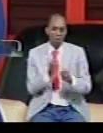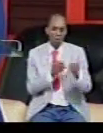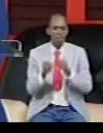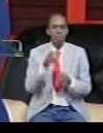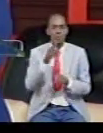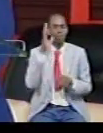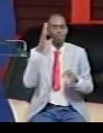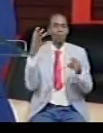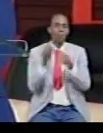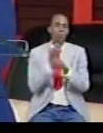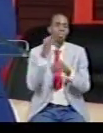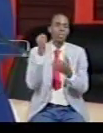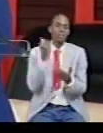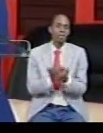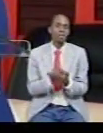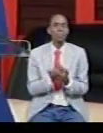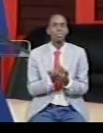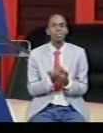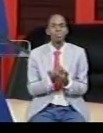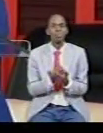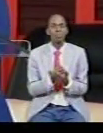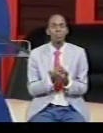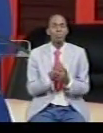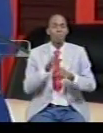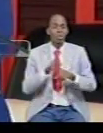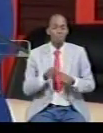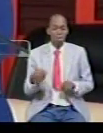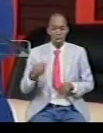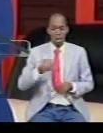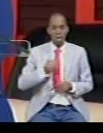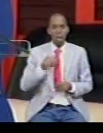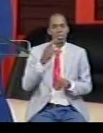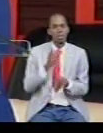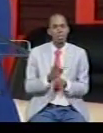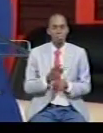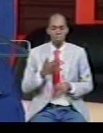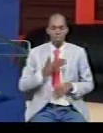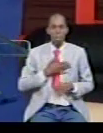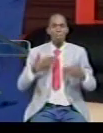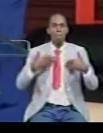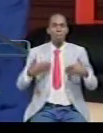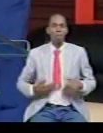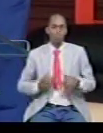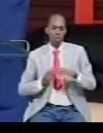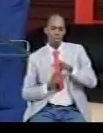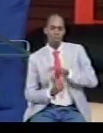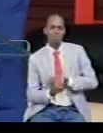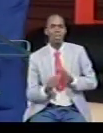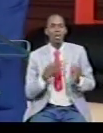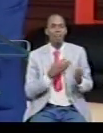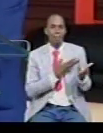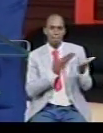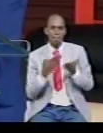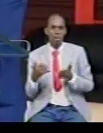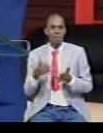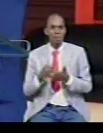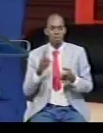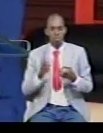win. But I keep my body under and bring it into